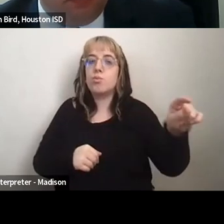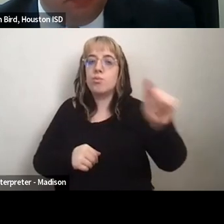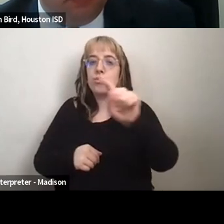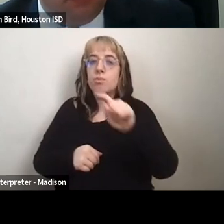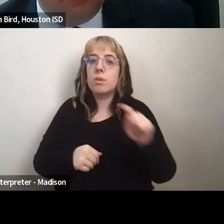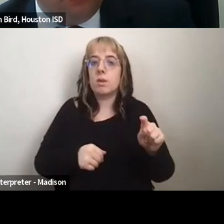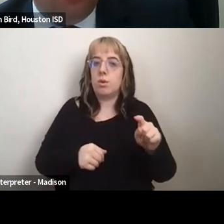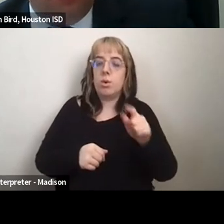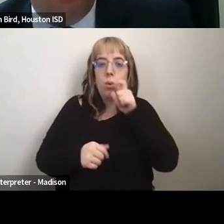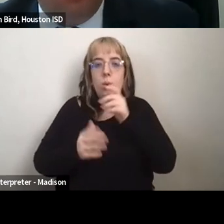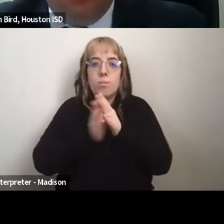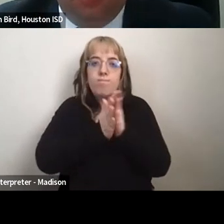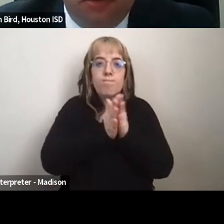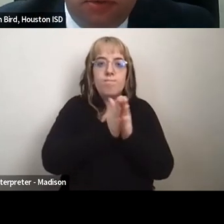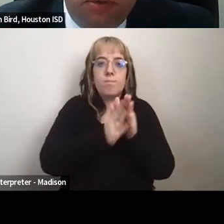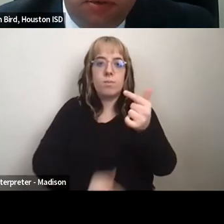boots on the ground.